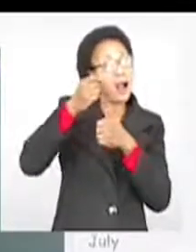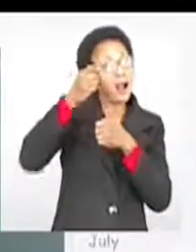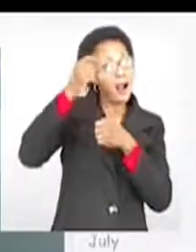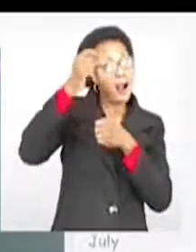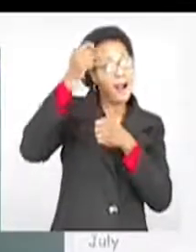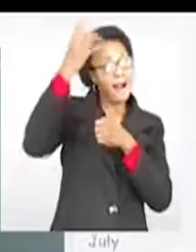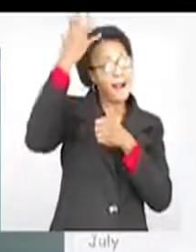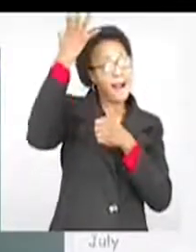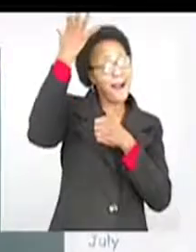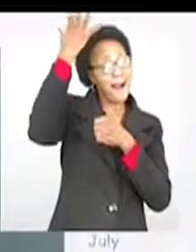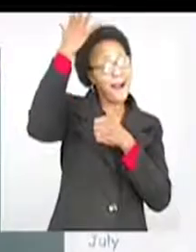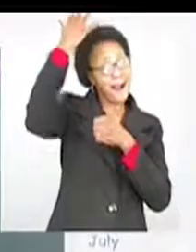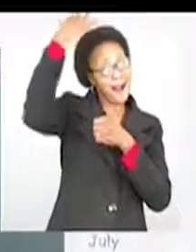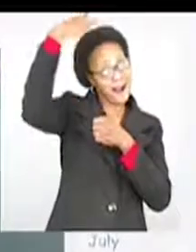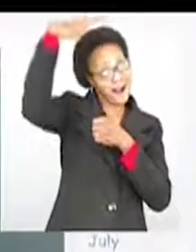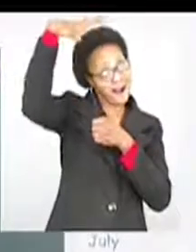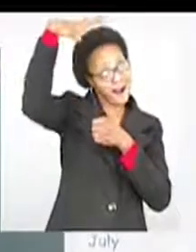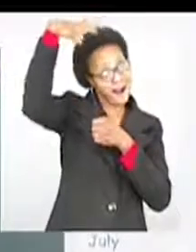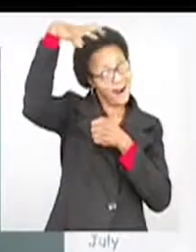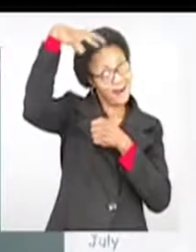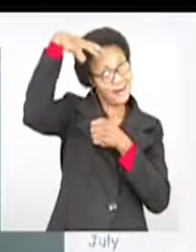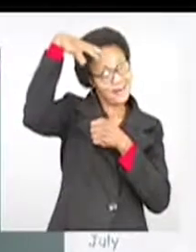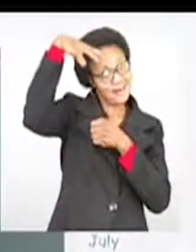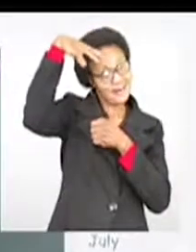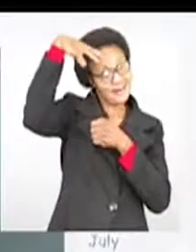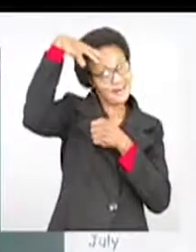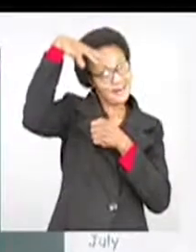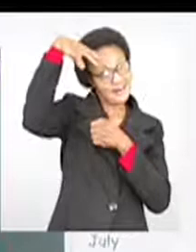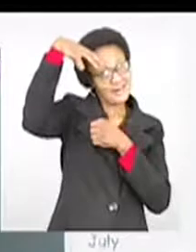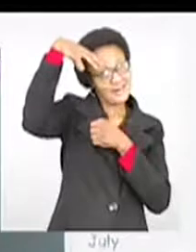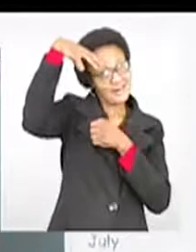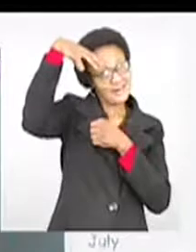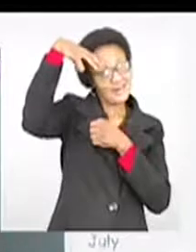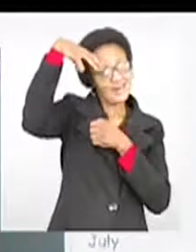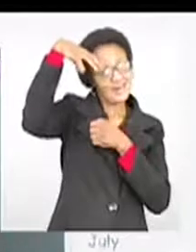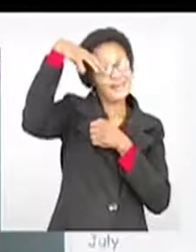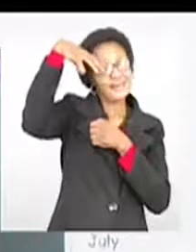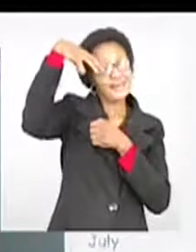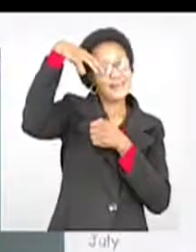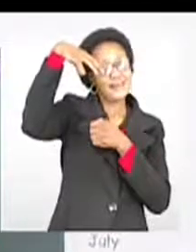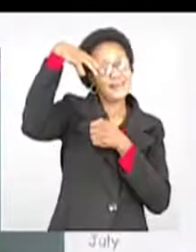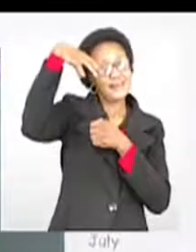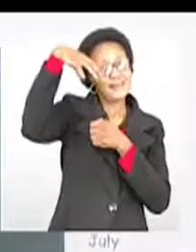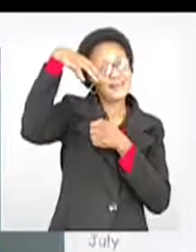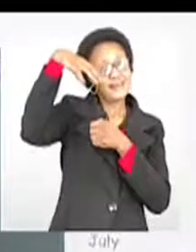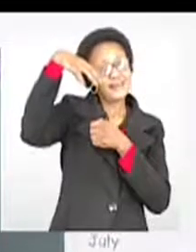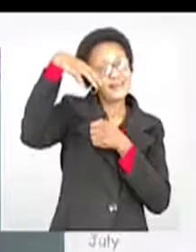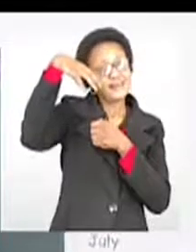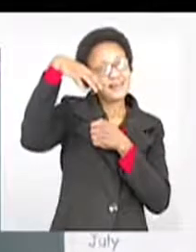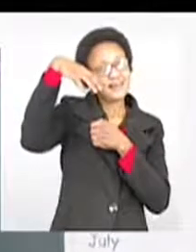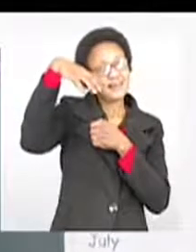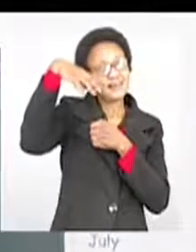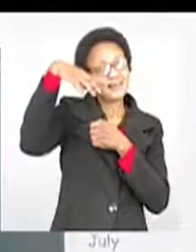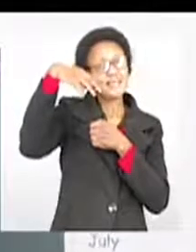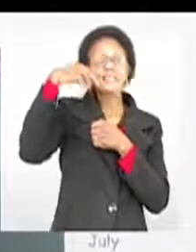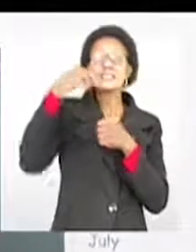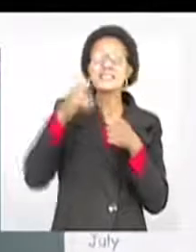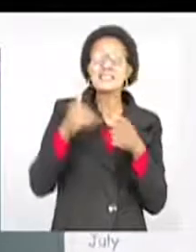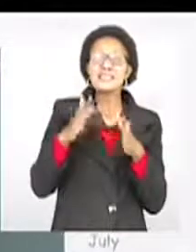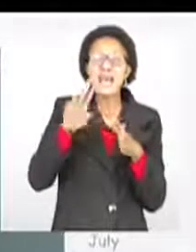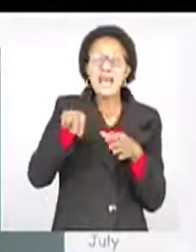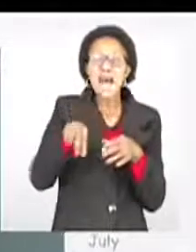Oh, lovely. It works just fine. And what is the sound we make for the umbrella when we are starting?